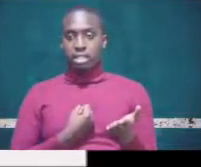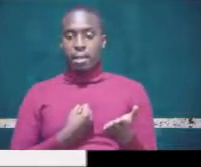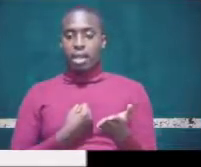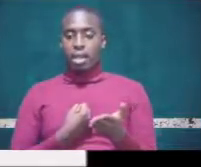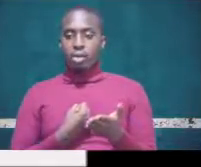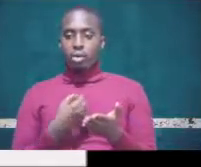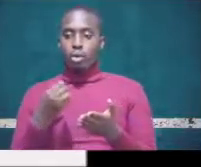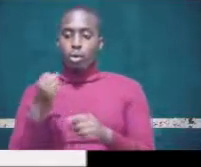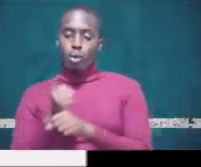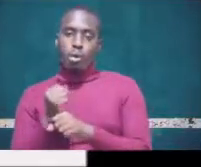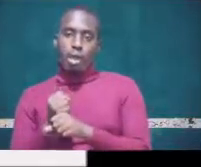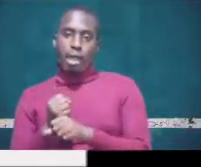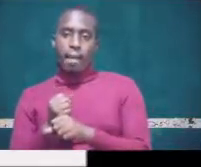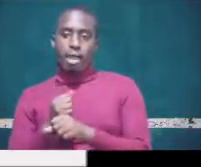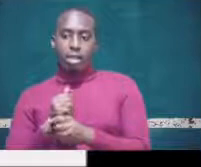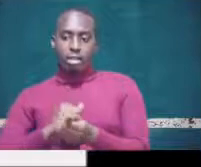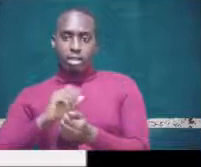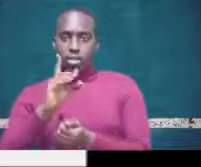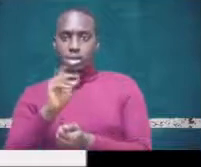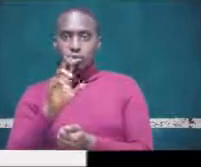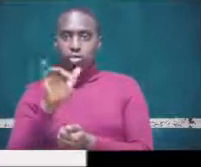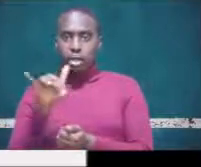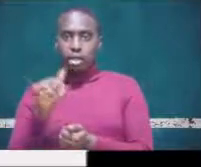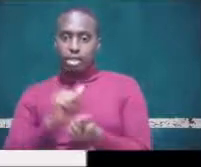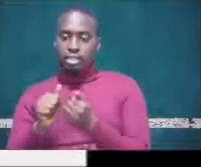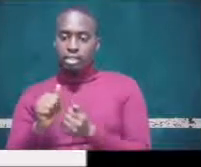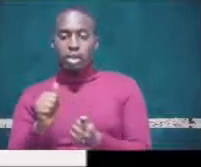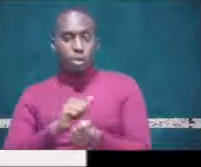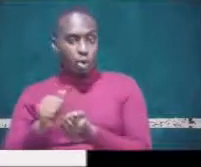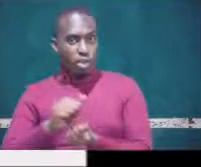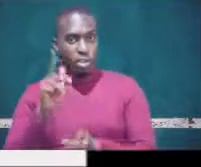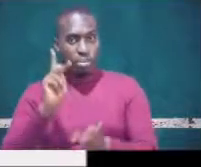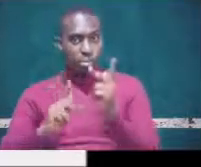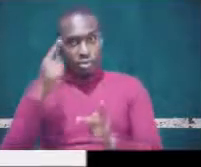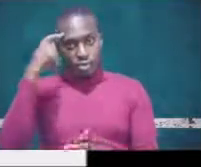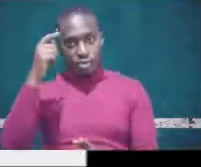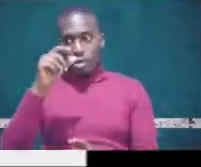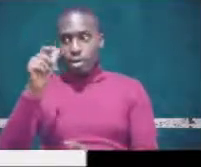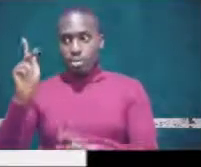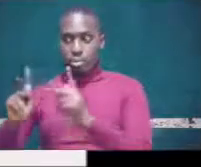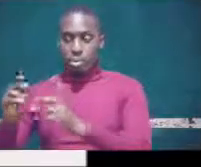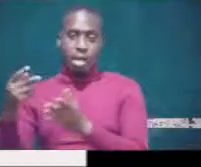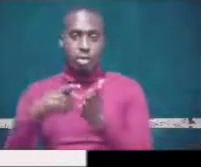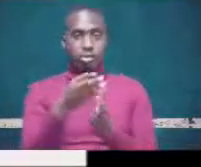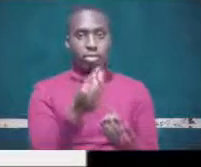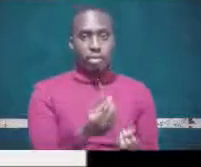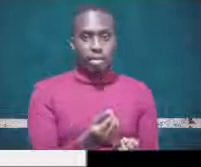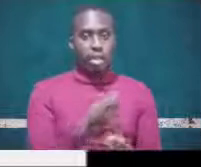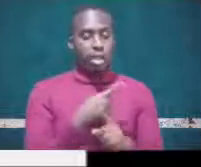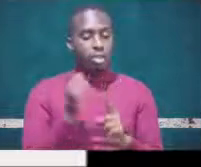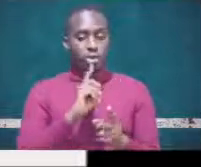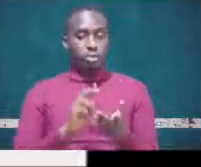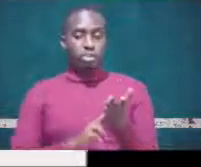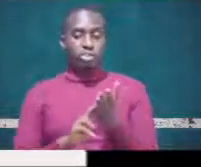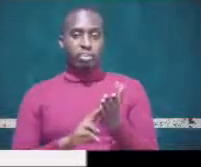business. The laundry, you clean, you wash clothes for people, then they pay you money. So in this case, you may not using hands. I want